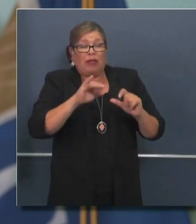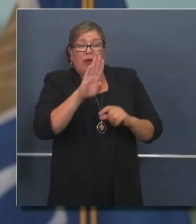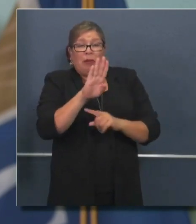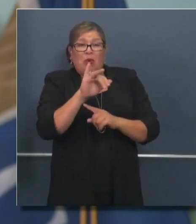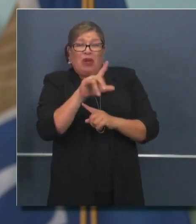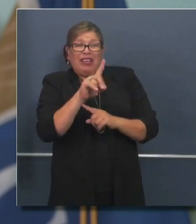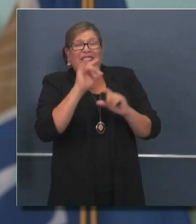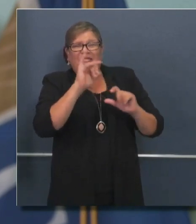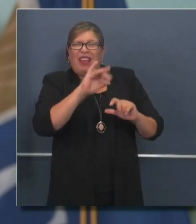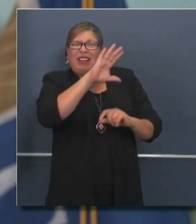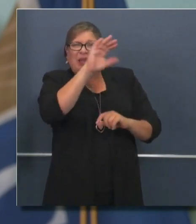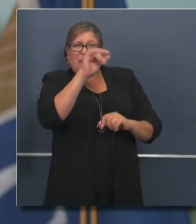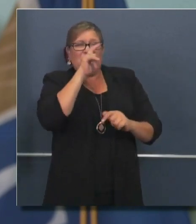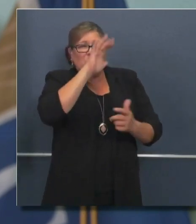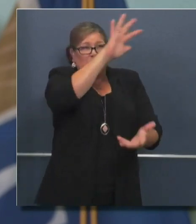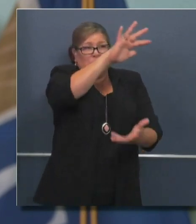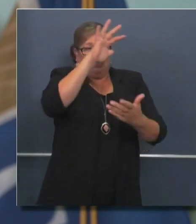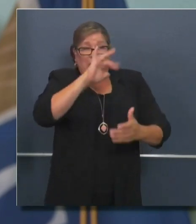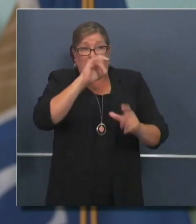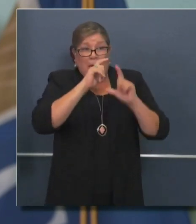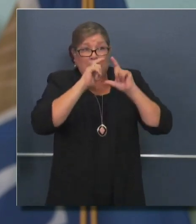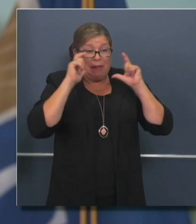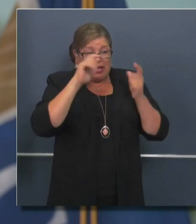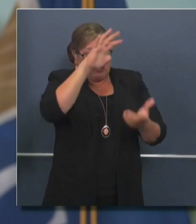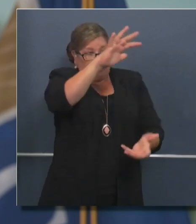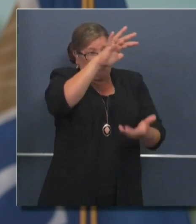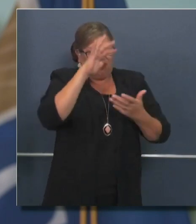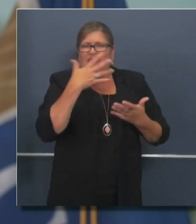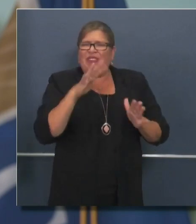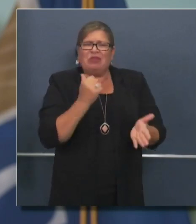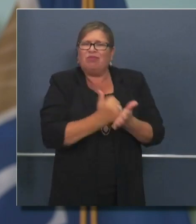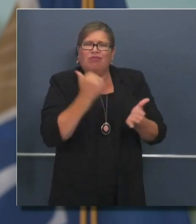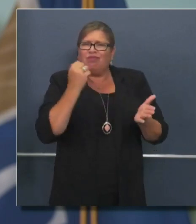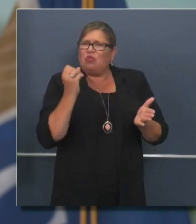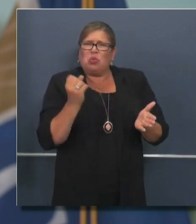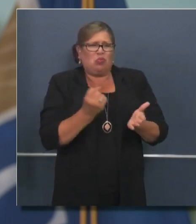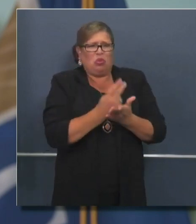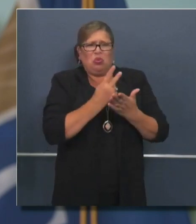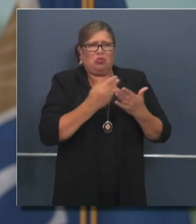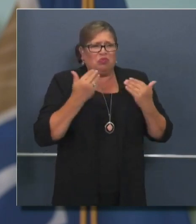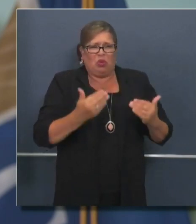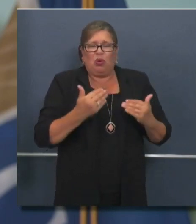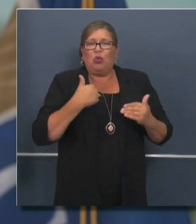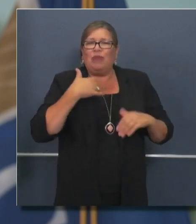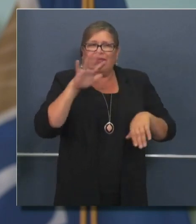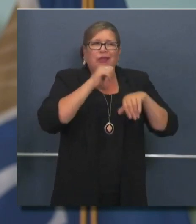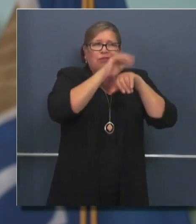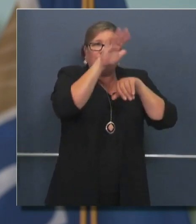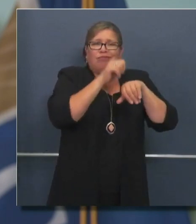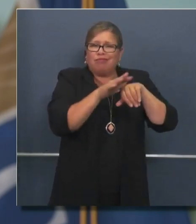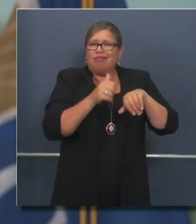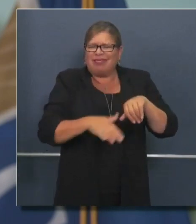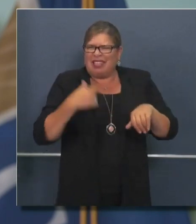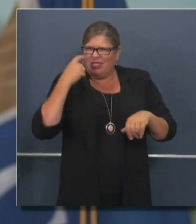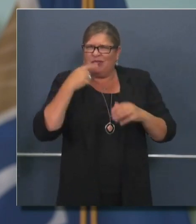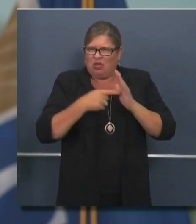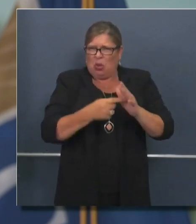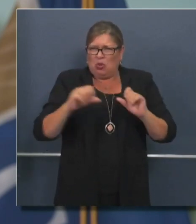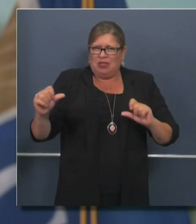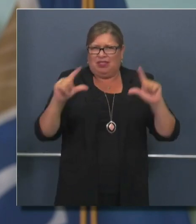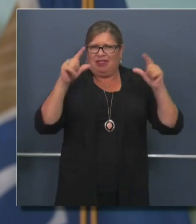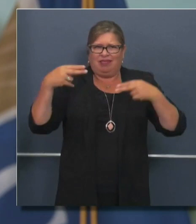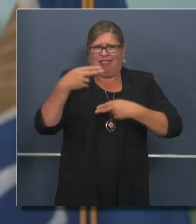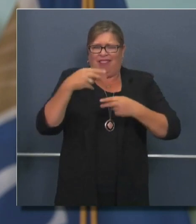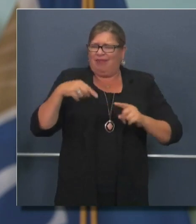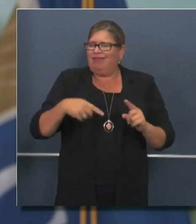had anticipated, and those masks have been distributed along the lines that I just showed you over the last 14 days. So they were certified.